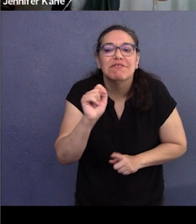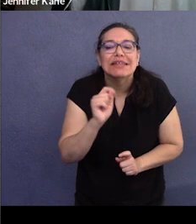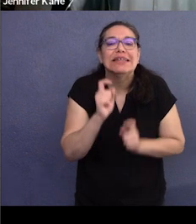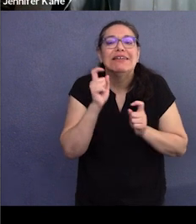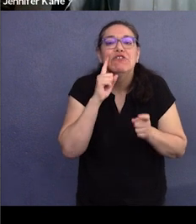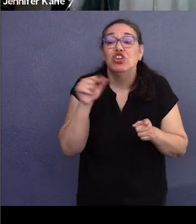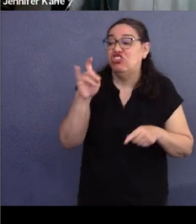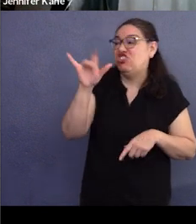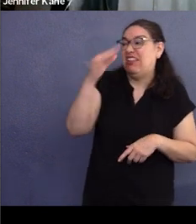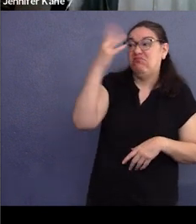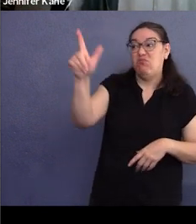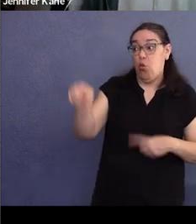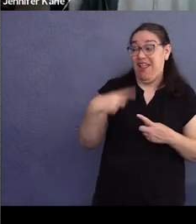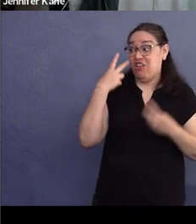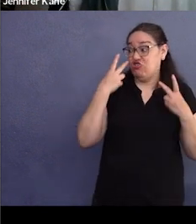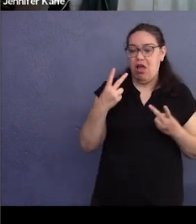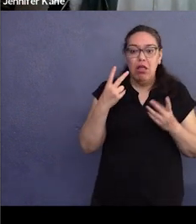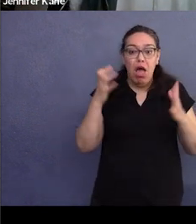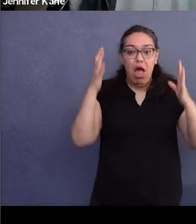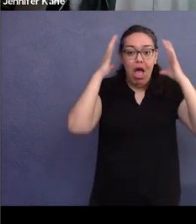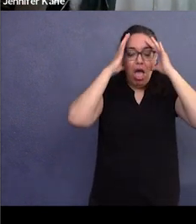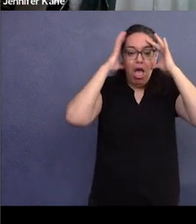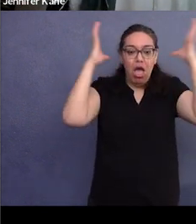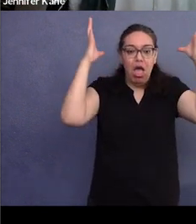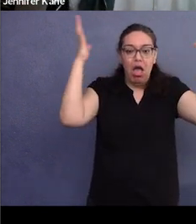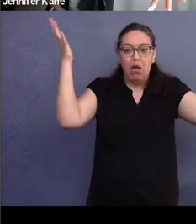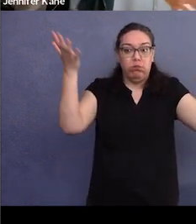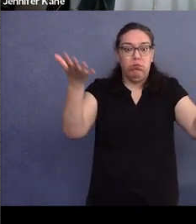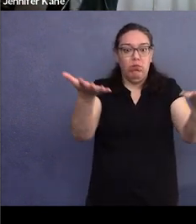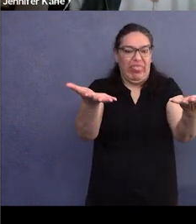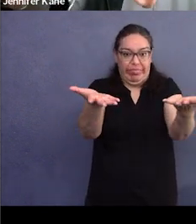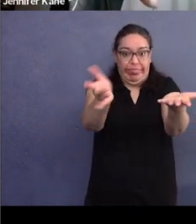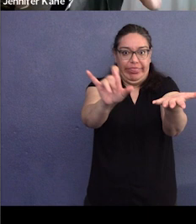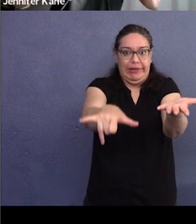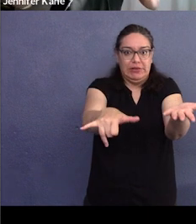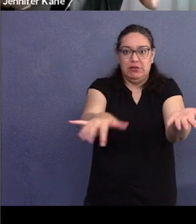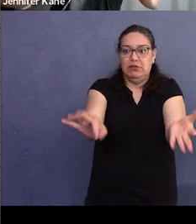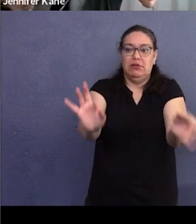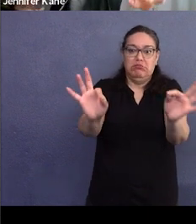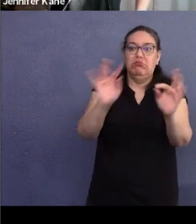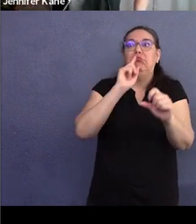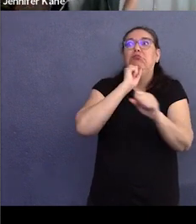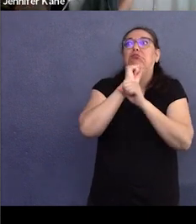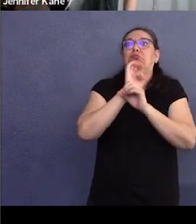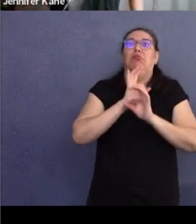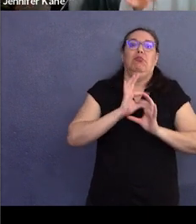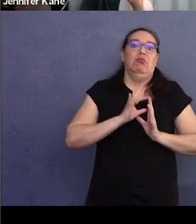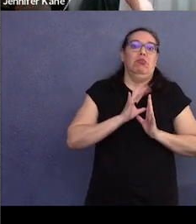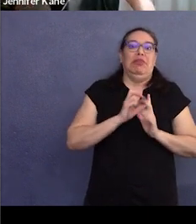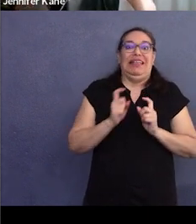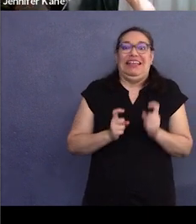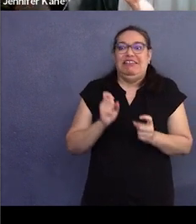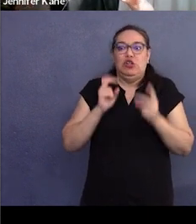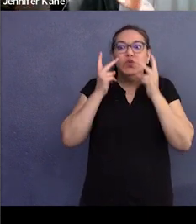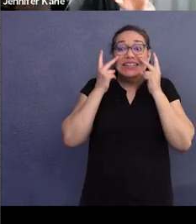want to say that when I saw this, I was like, oh my God, you just like that. It is such a gift to be able to see that and to